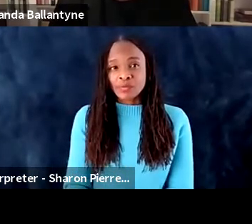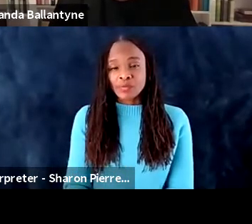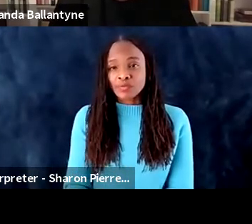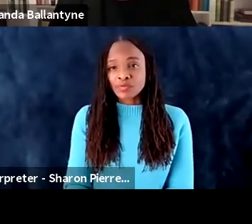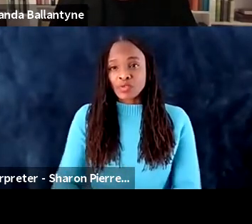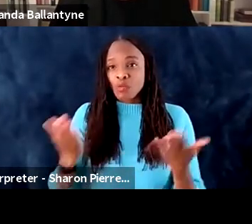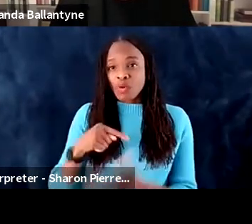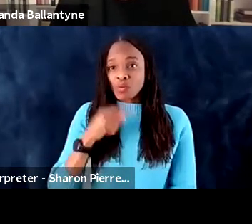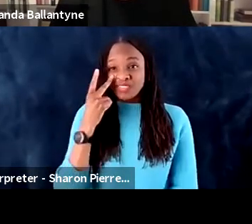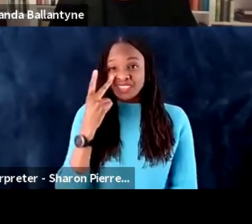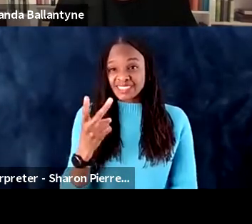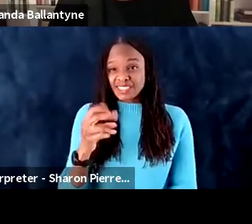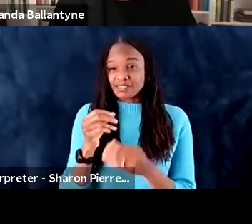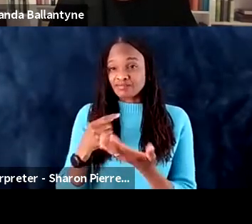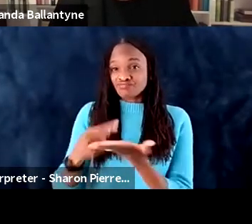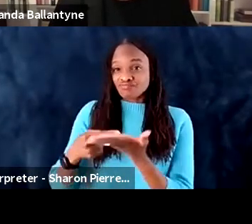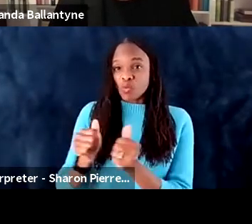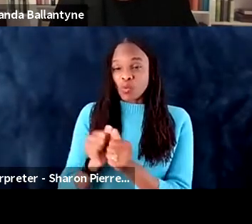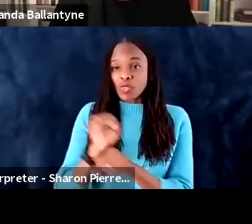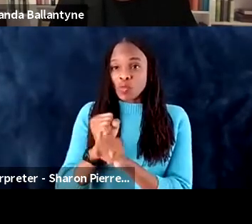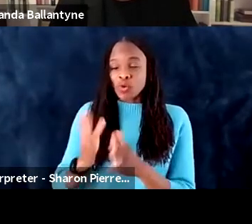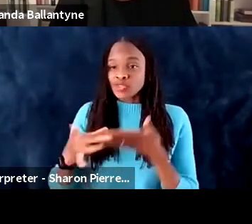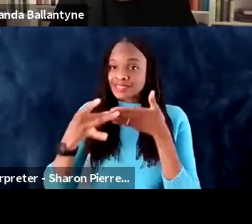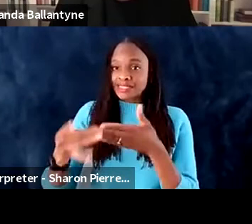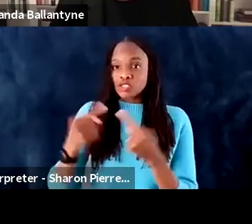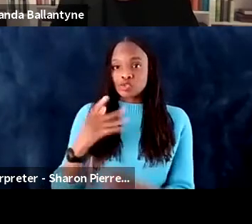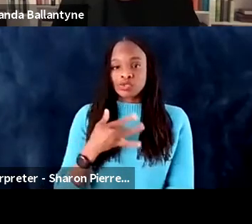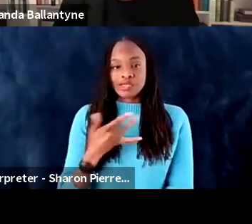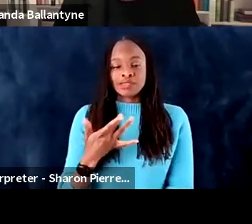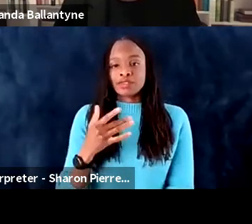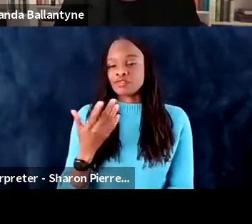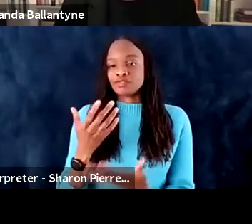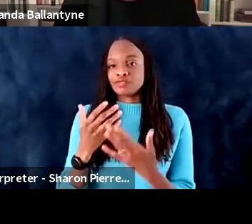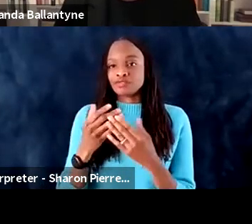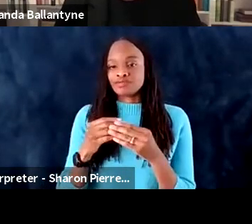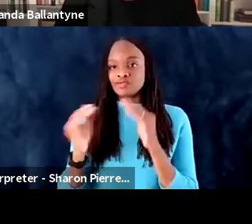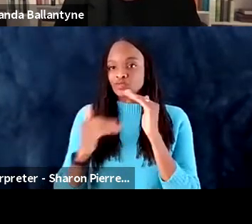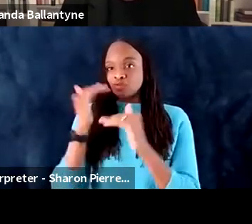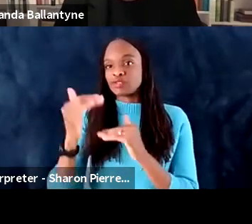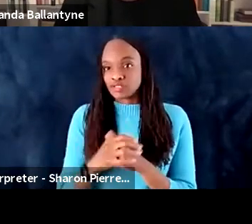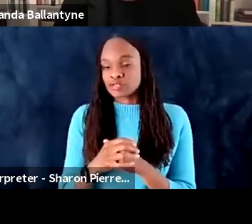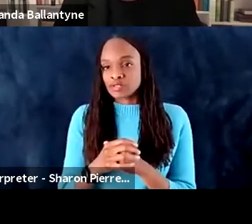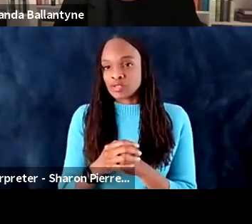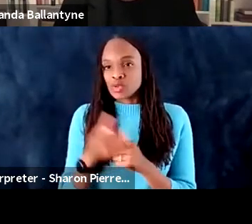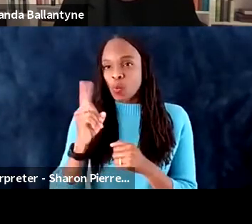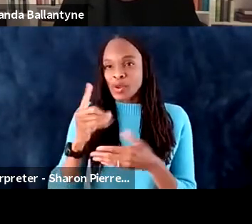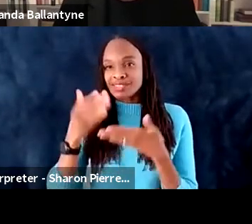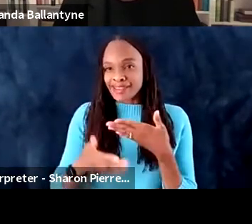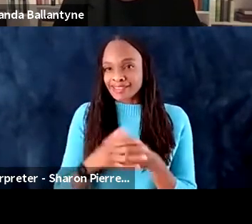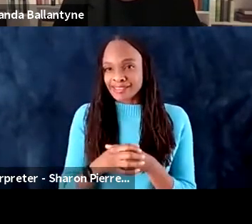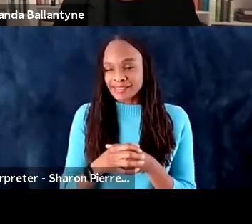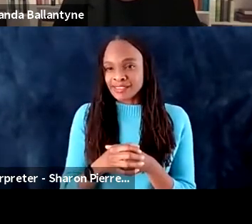what we've seen in talking to workers is leading to a sense of overreach. Like, where does it end?